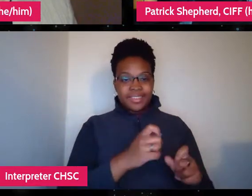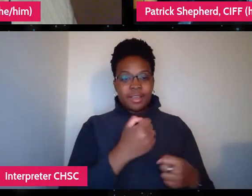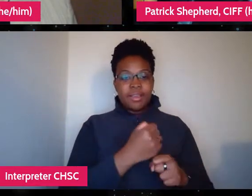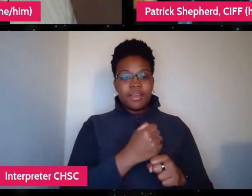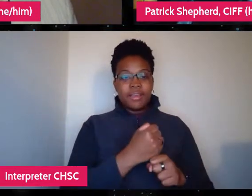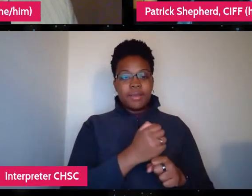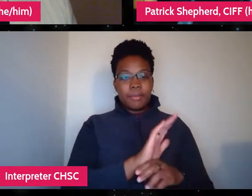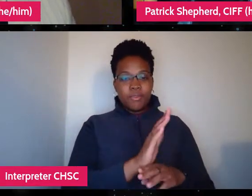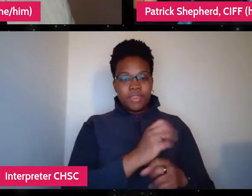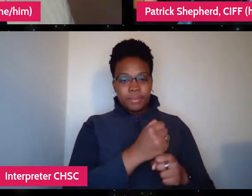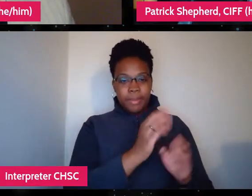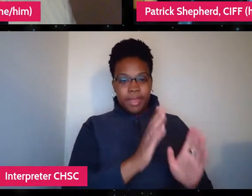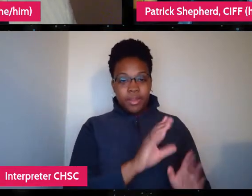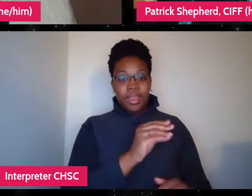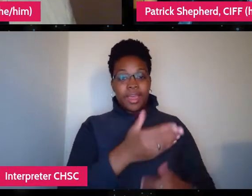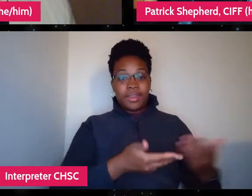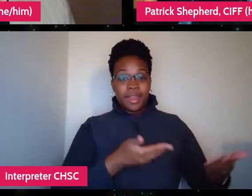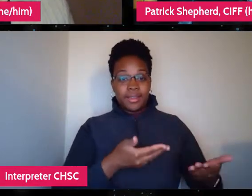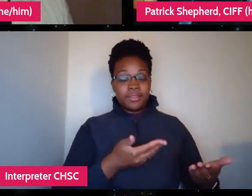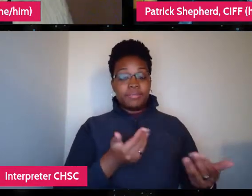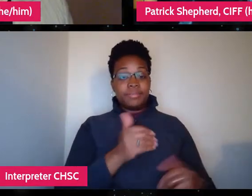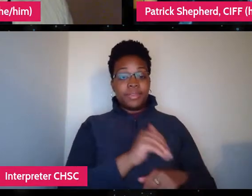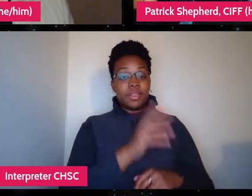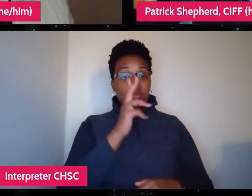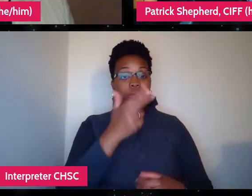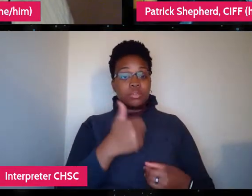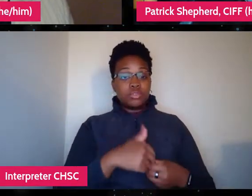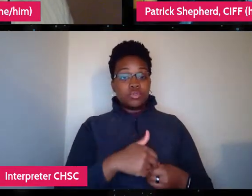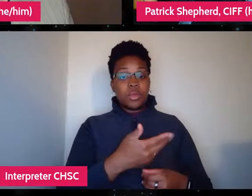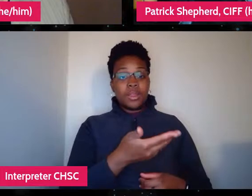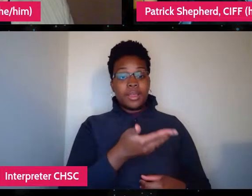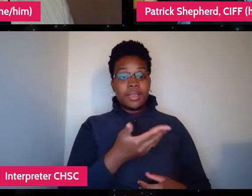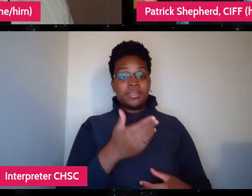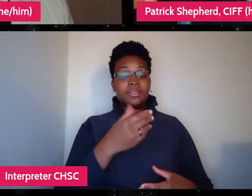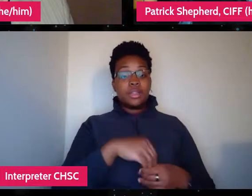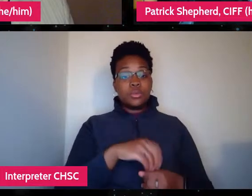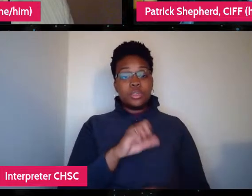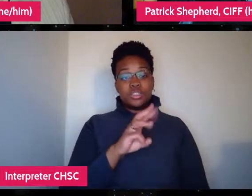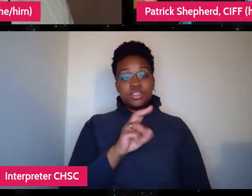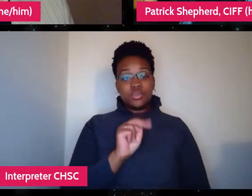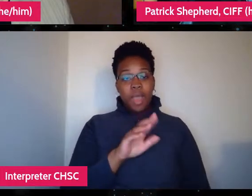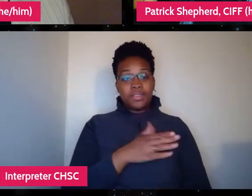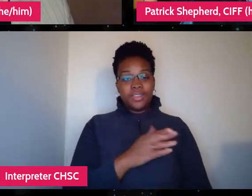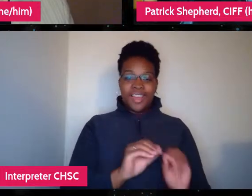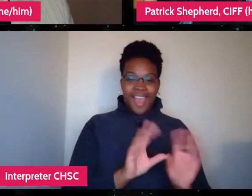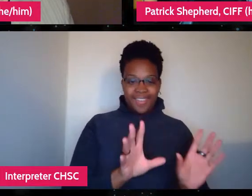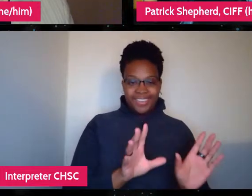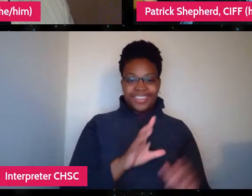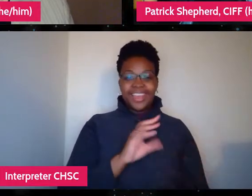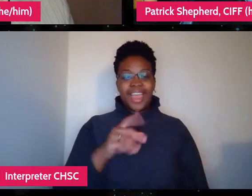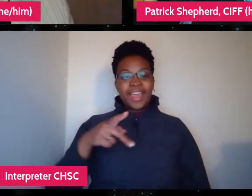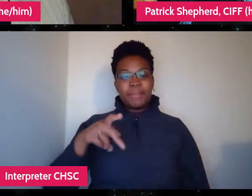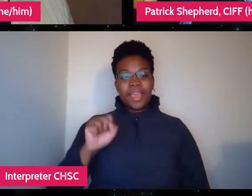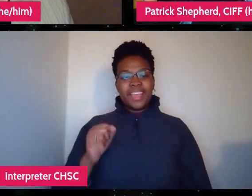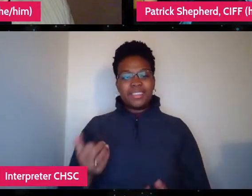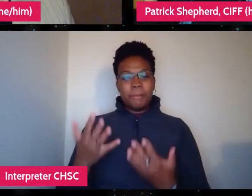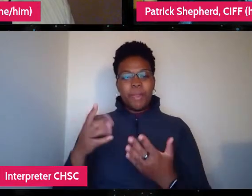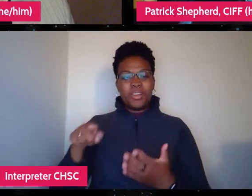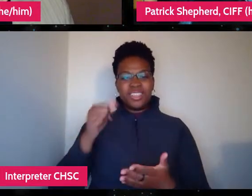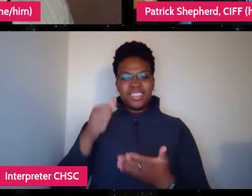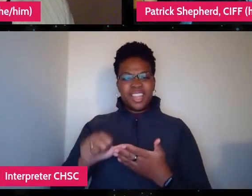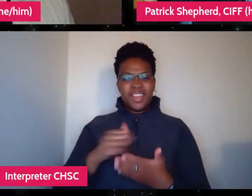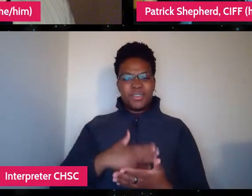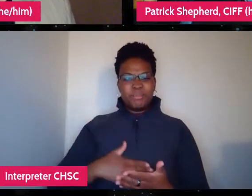and guests. On tonight's happy hour, we'll be joined by guests, including Swan Song, obviously, and P.S. Burn This Letter,